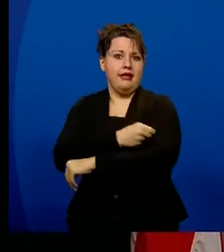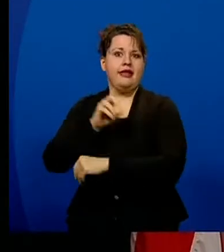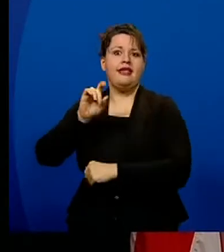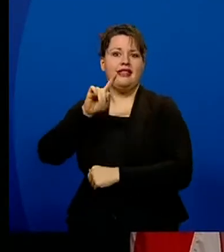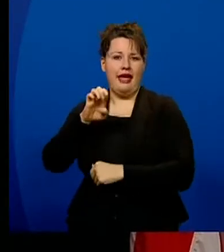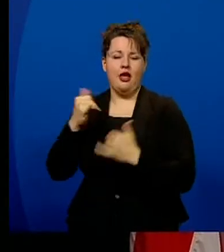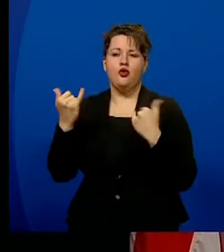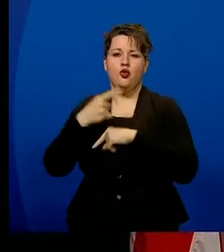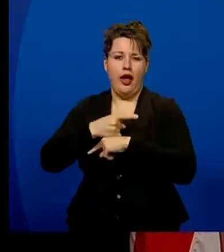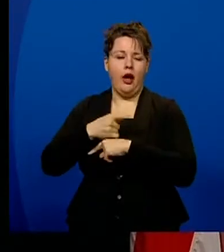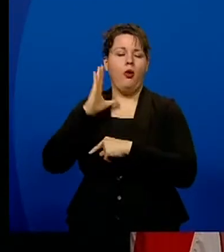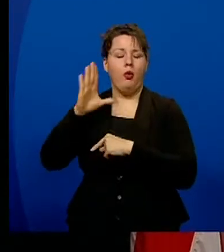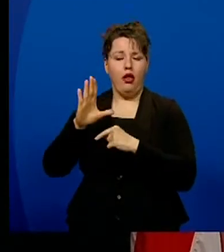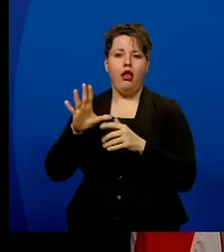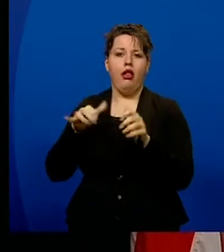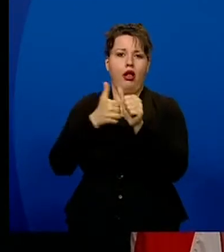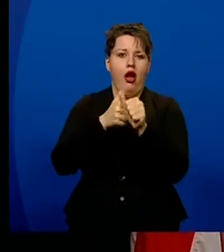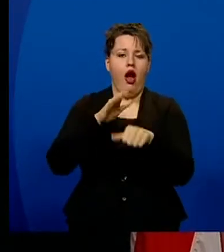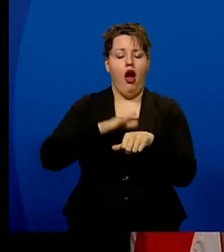later today on